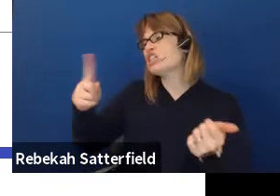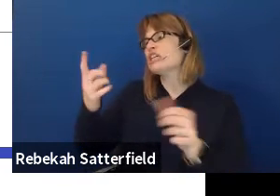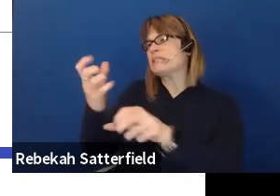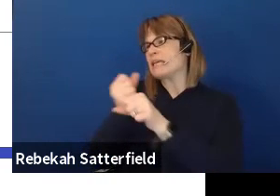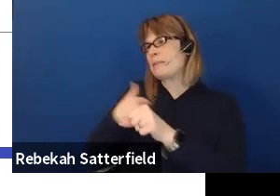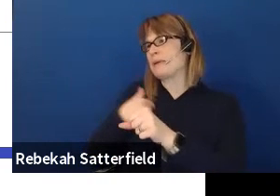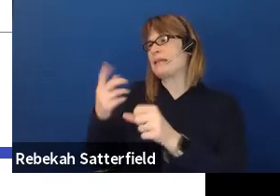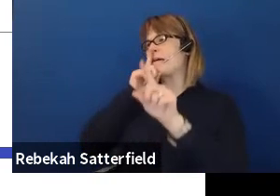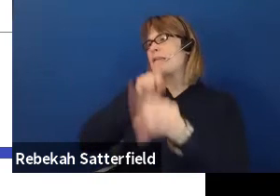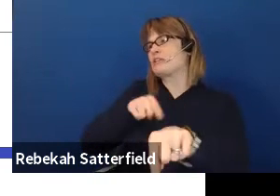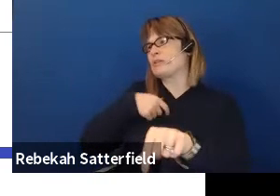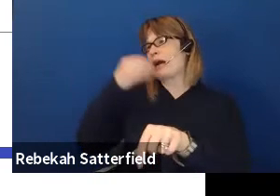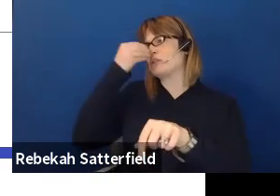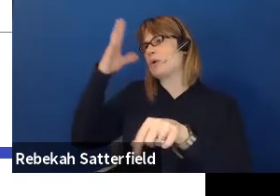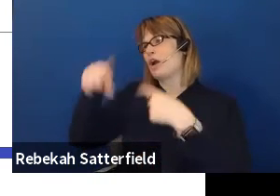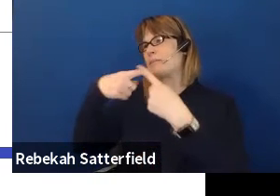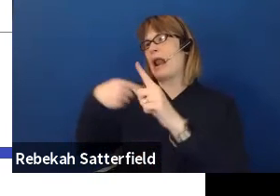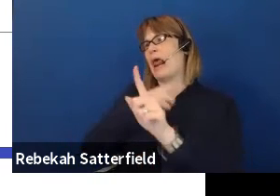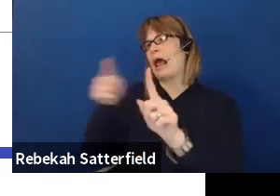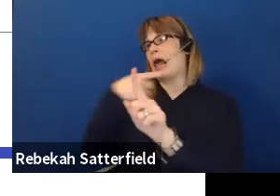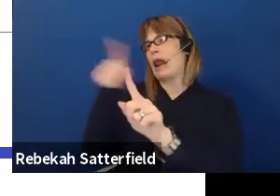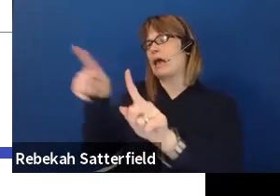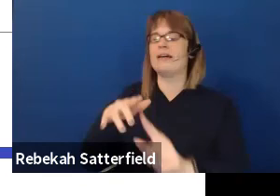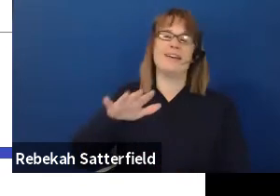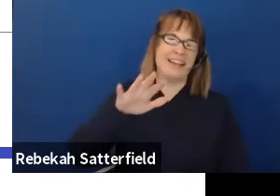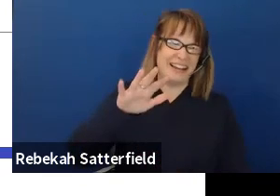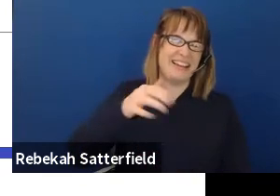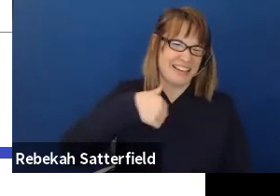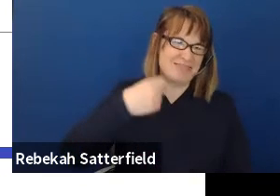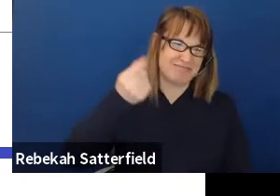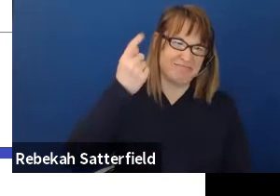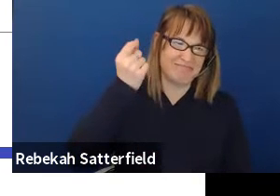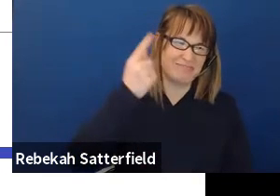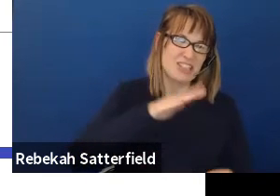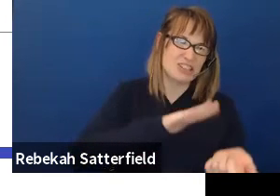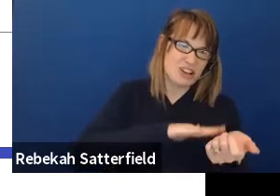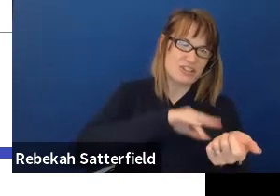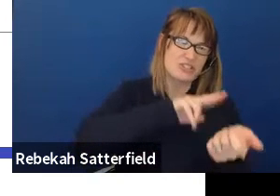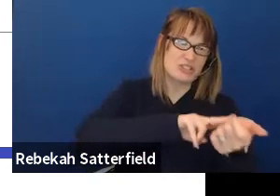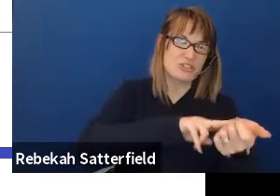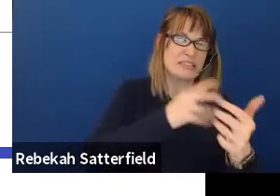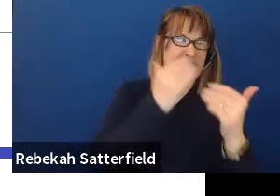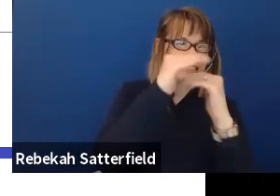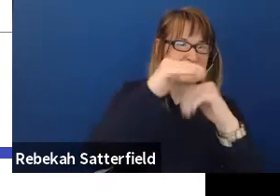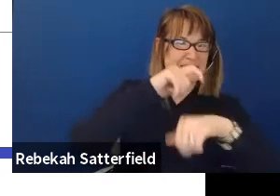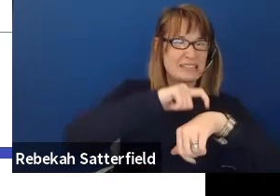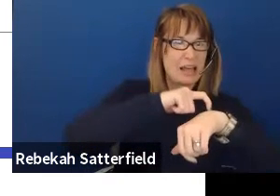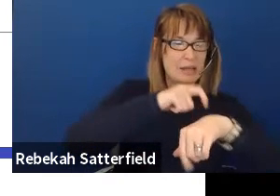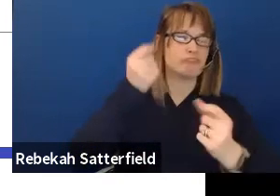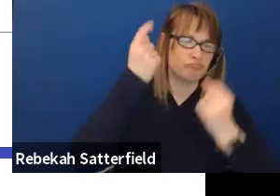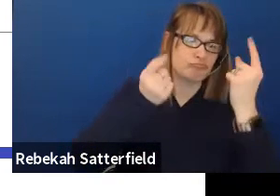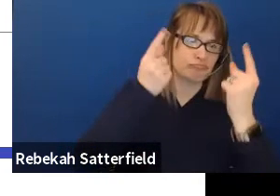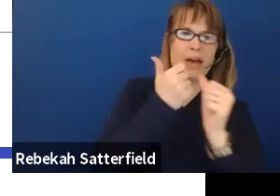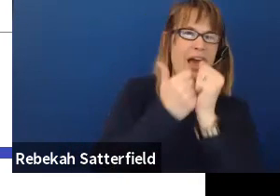rush. It's completely understandable that providers are under a tight time constraint.